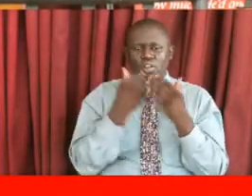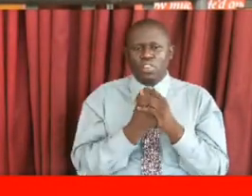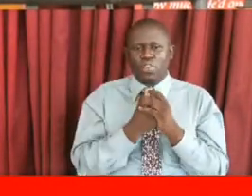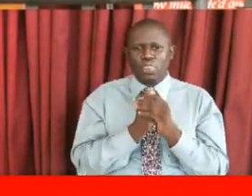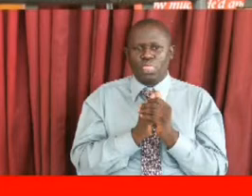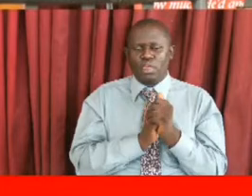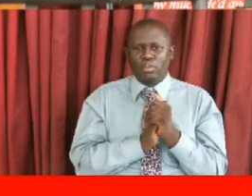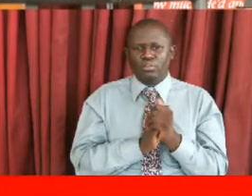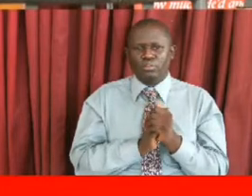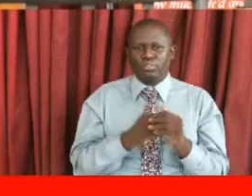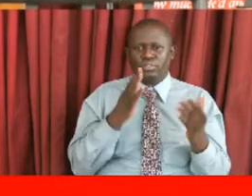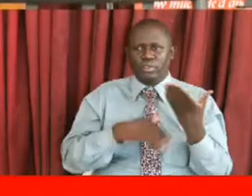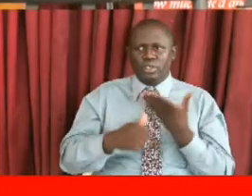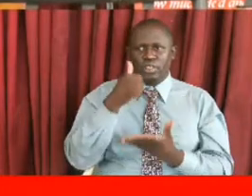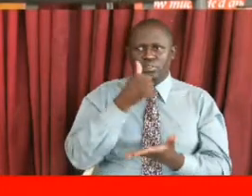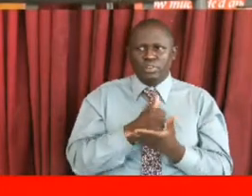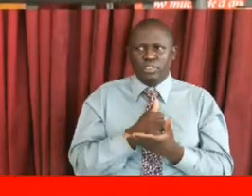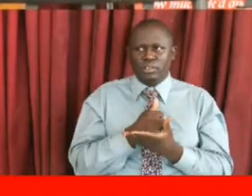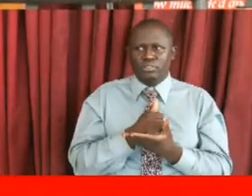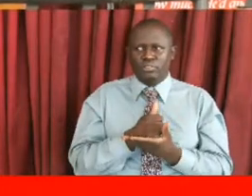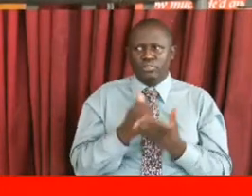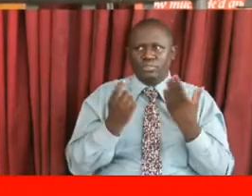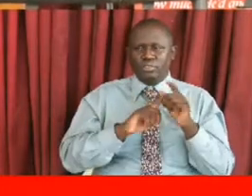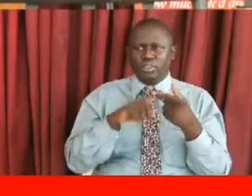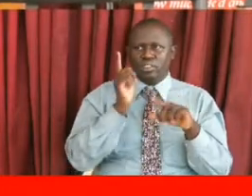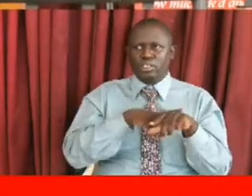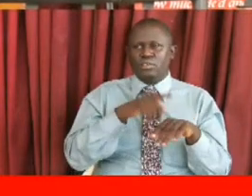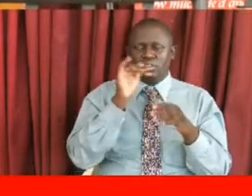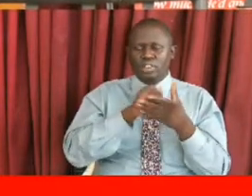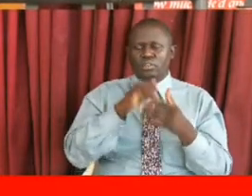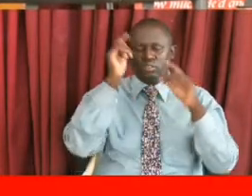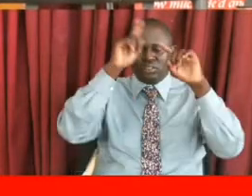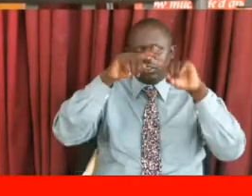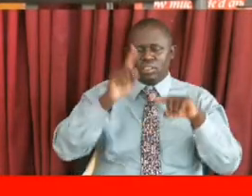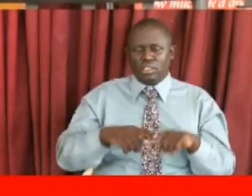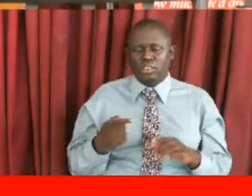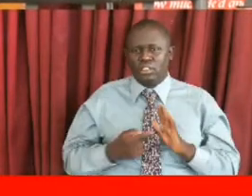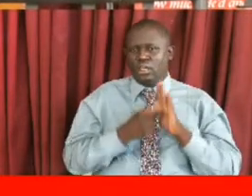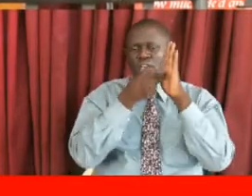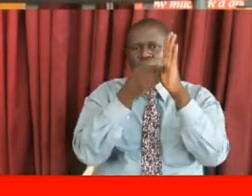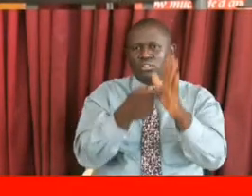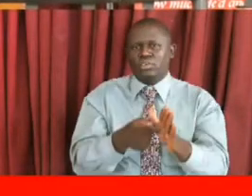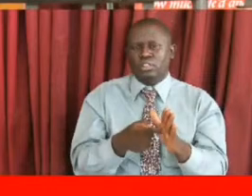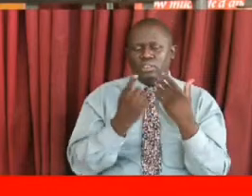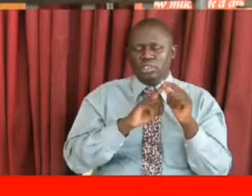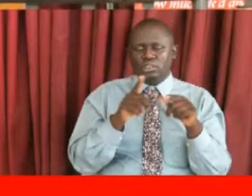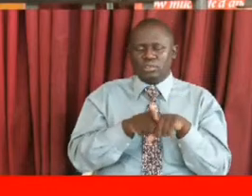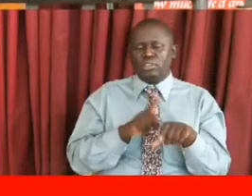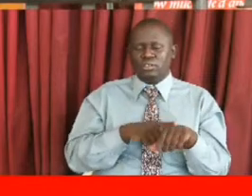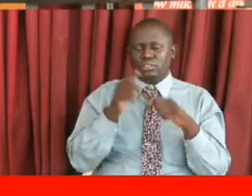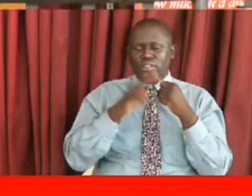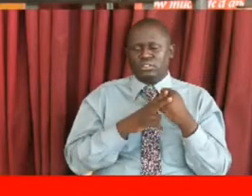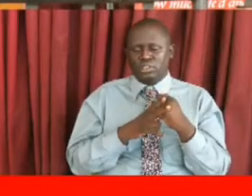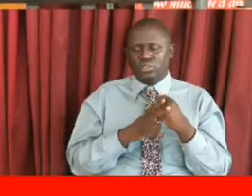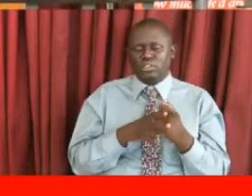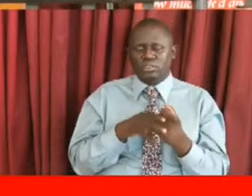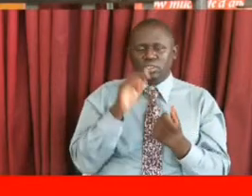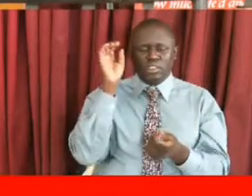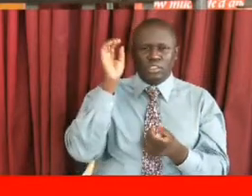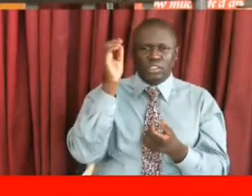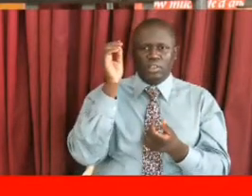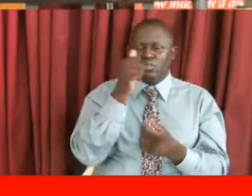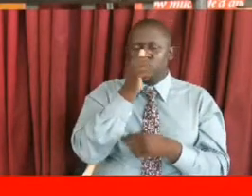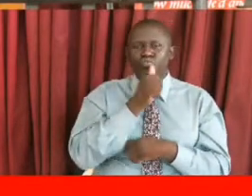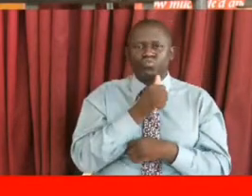believer amen when that was completely revealed then the seven Mysteries will open to the church